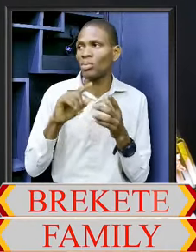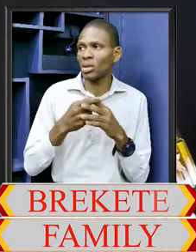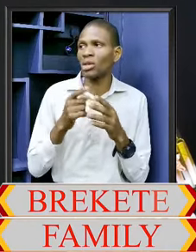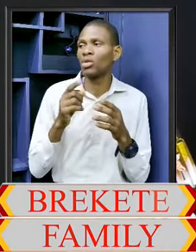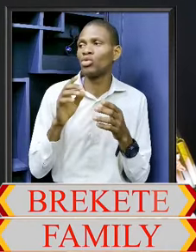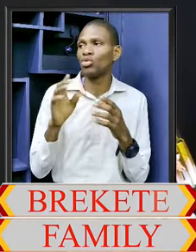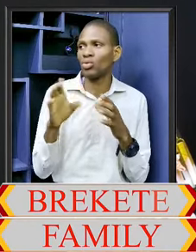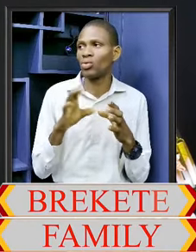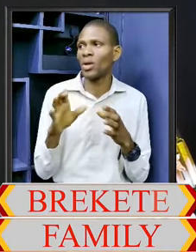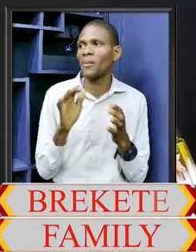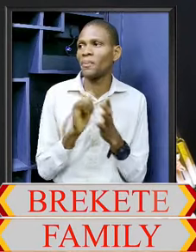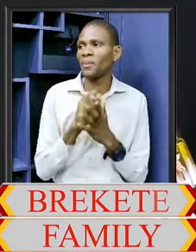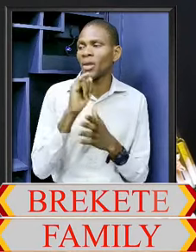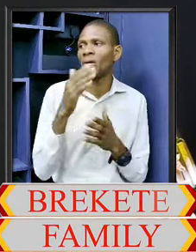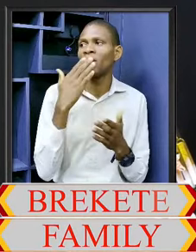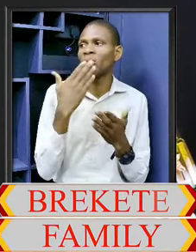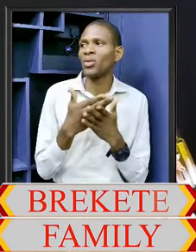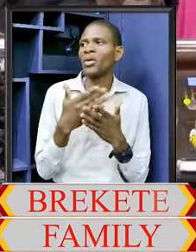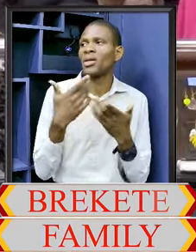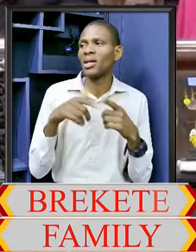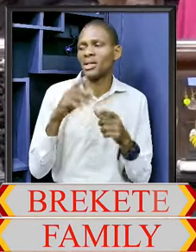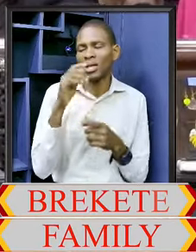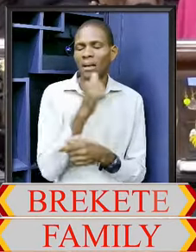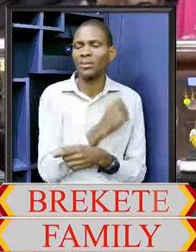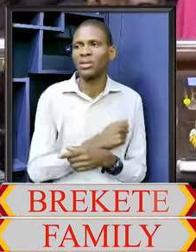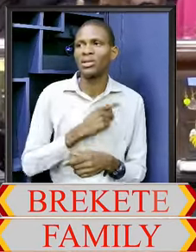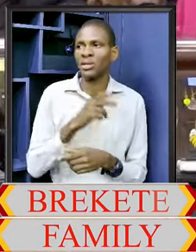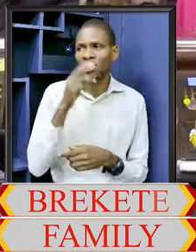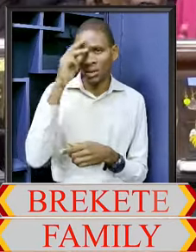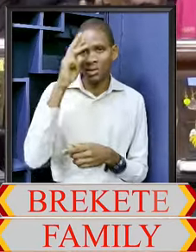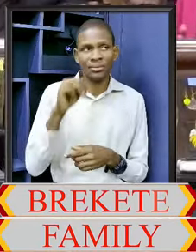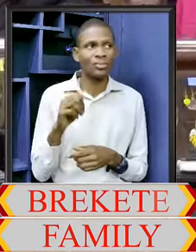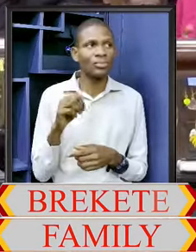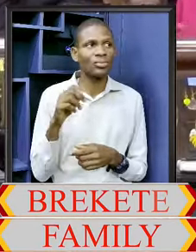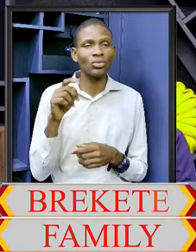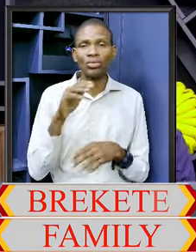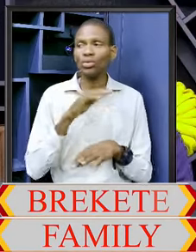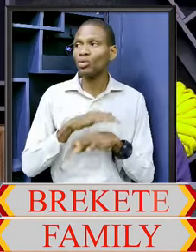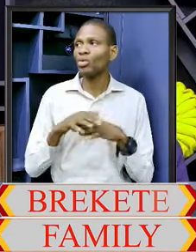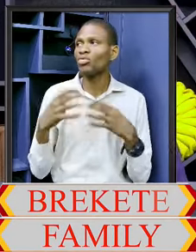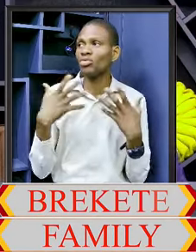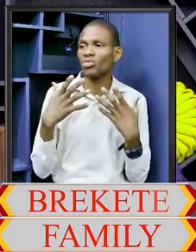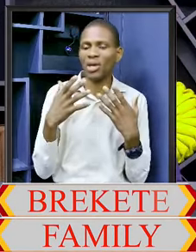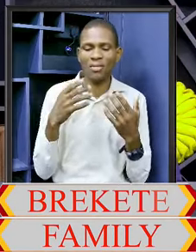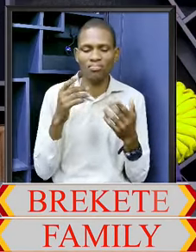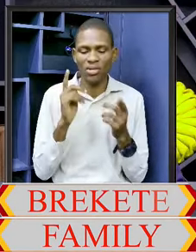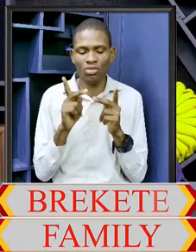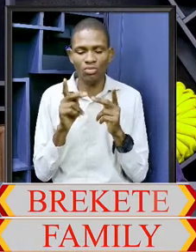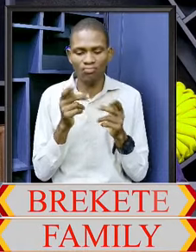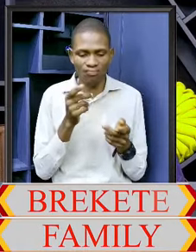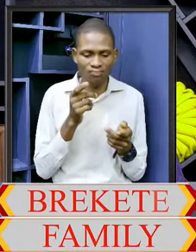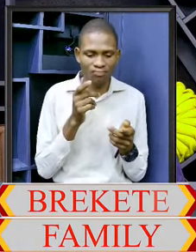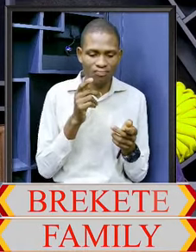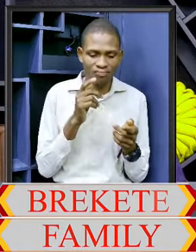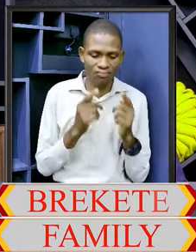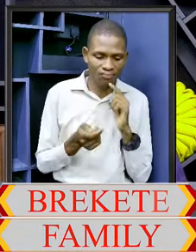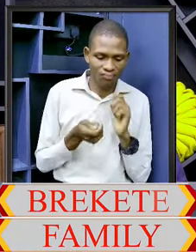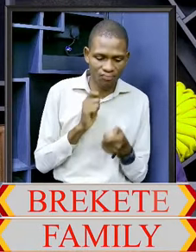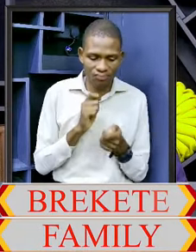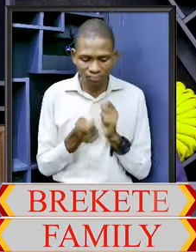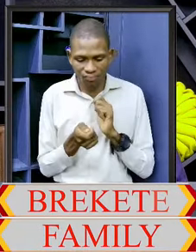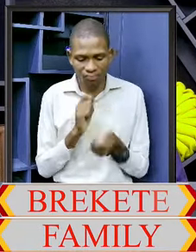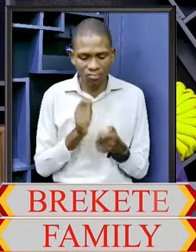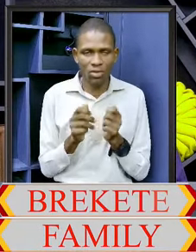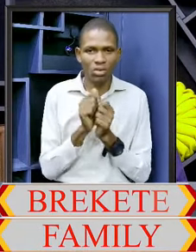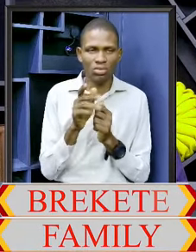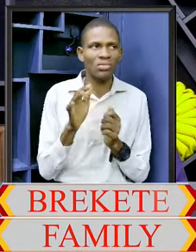Yes, consultant Ike. That one good, though. Make we appreciate them. It means you know the fair competition. Yes, consultant Ike. Now very good heart be that